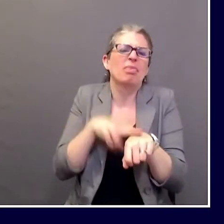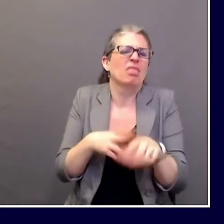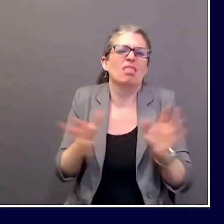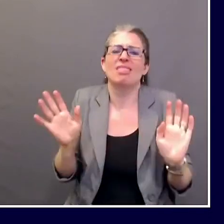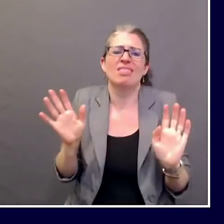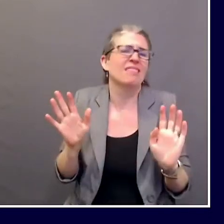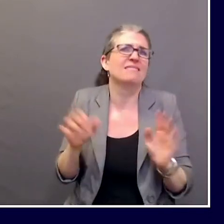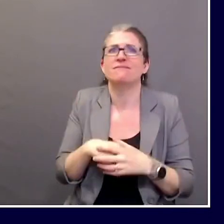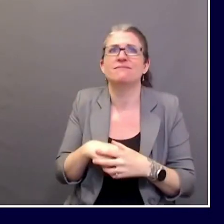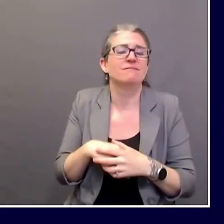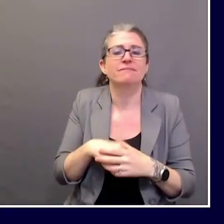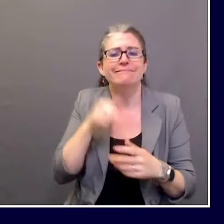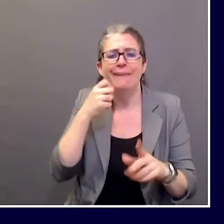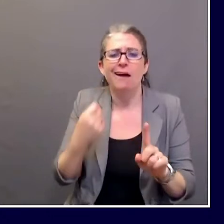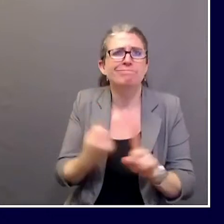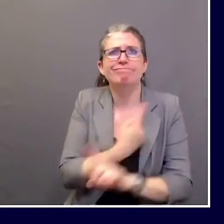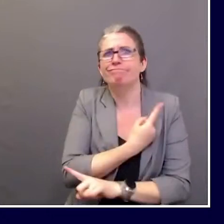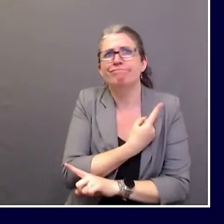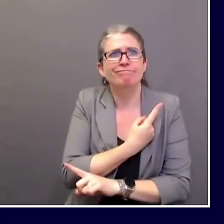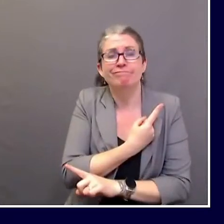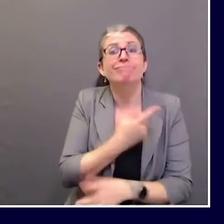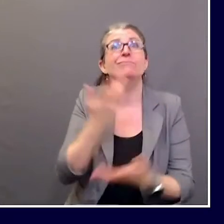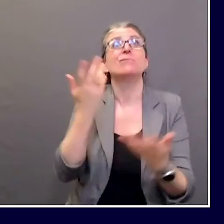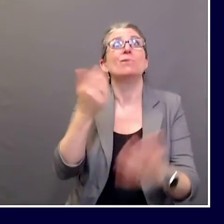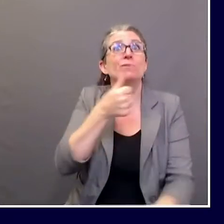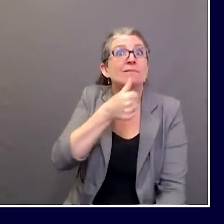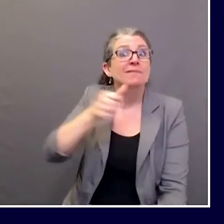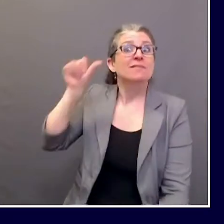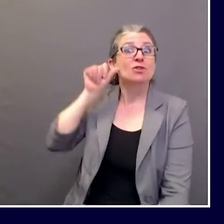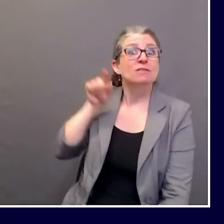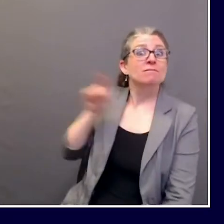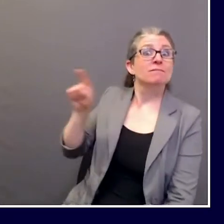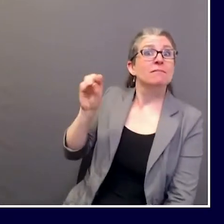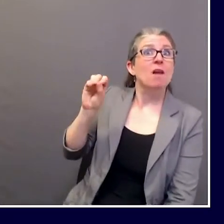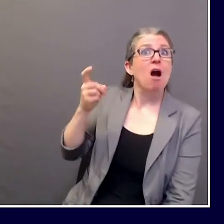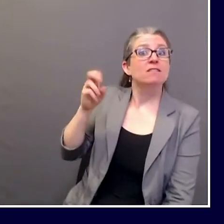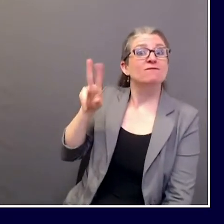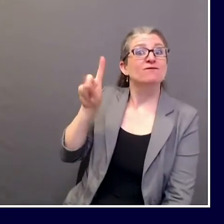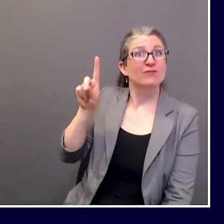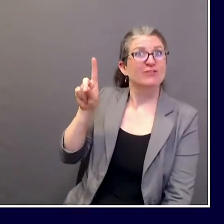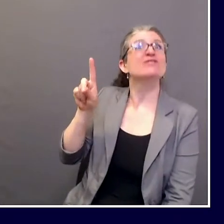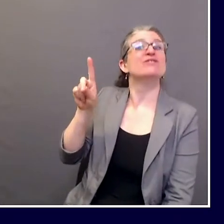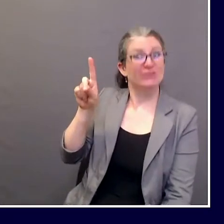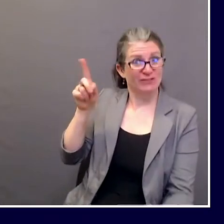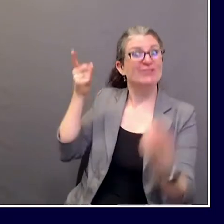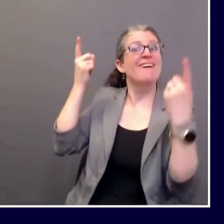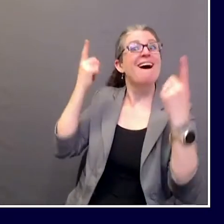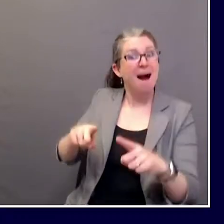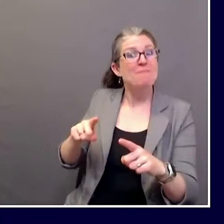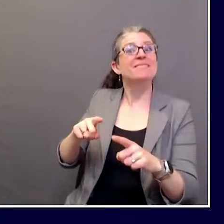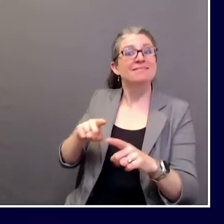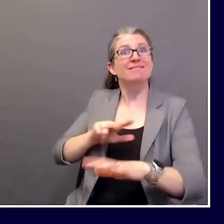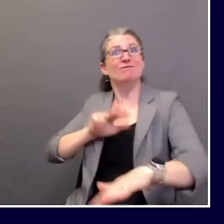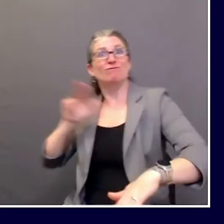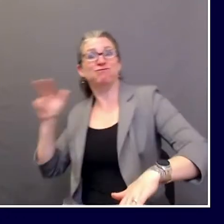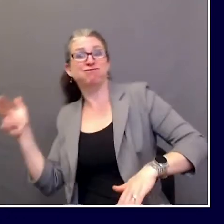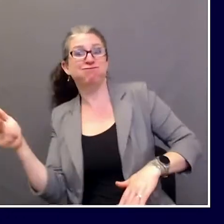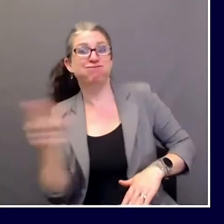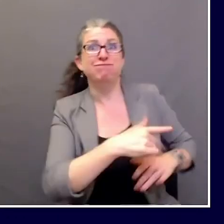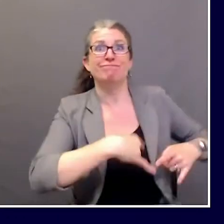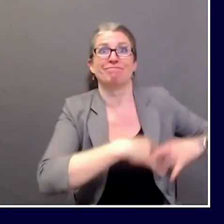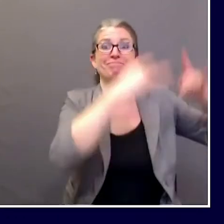Oxford, Maine. This morning, after we learned about the federal government's recommendation, we advised providers